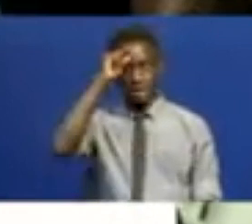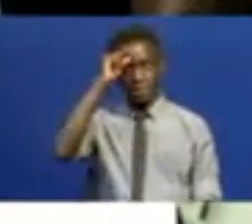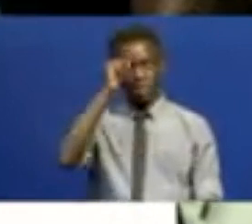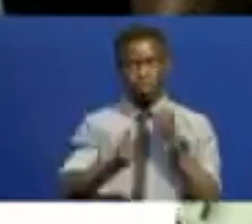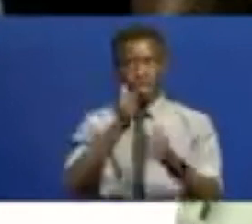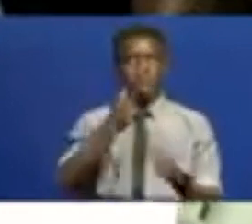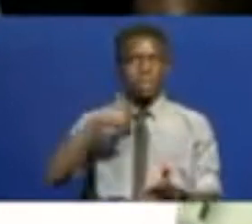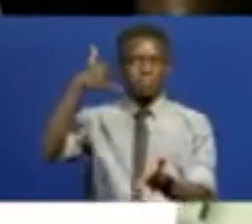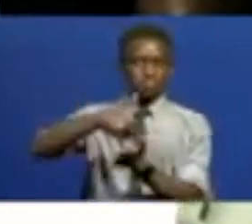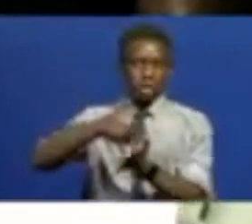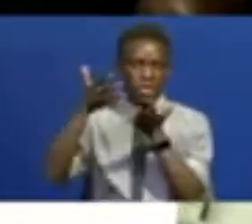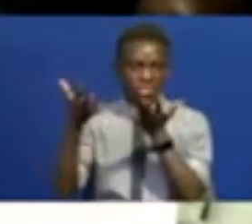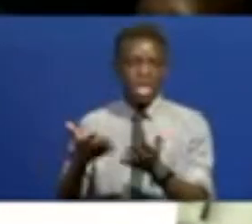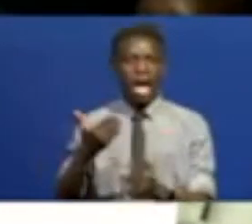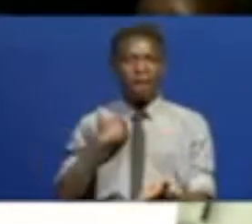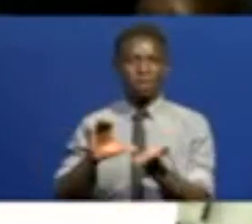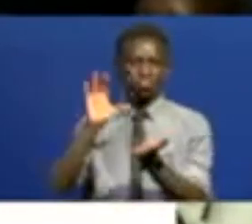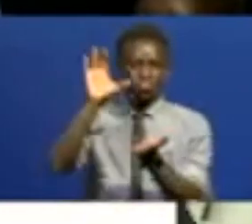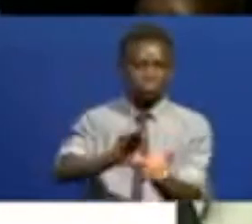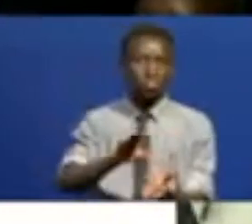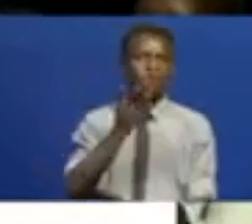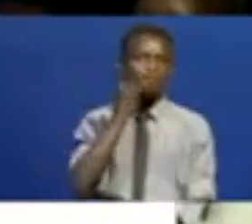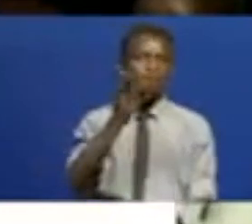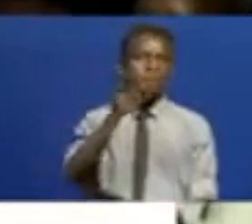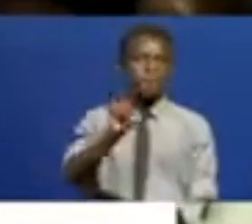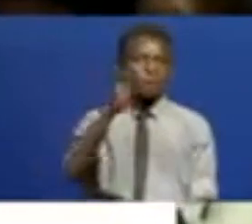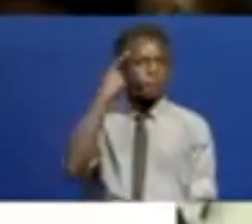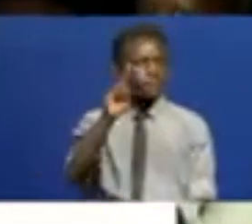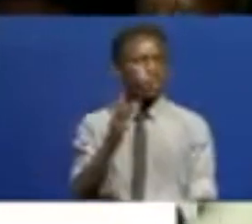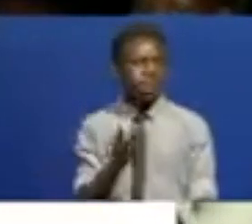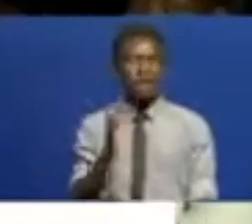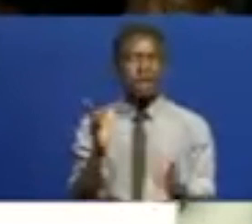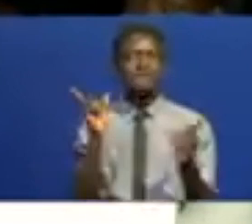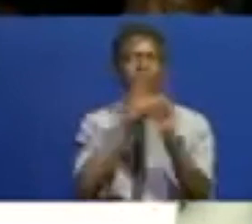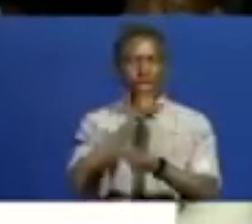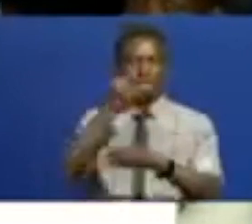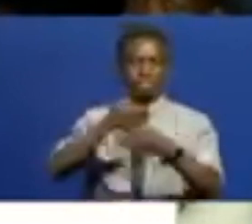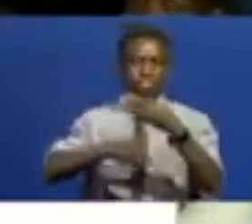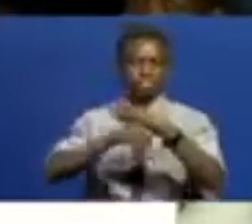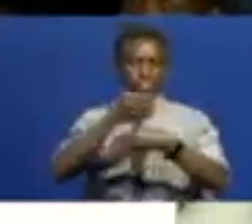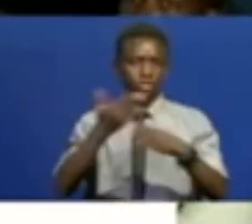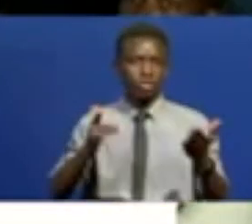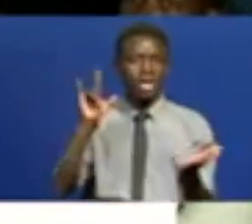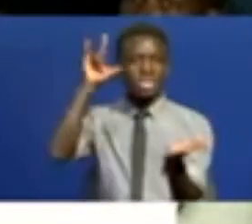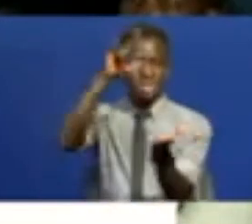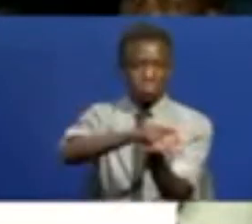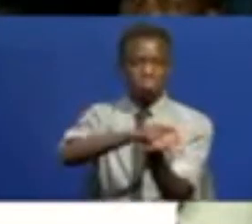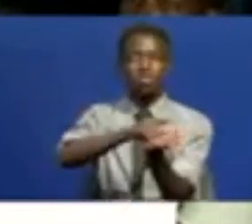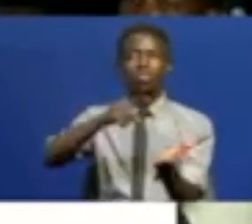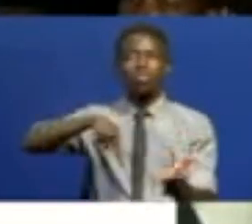has committed 400 million towards the completion of the airport. We have negotiated with the